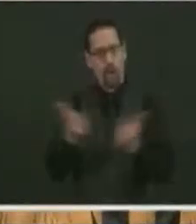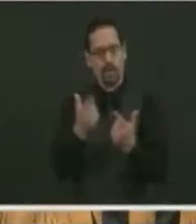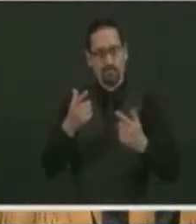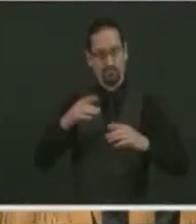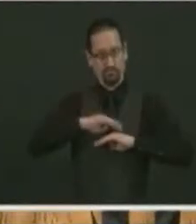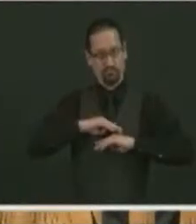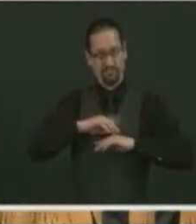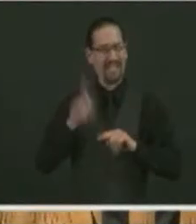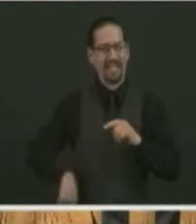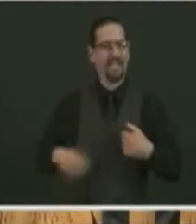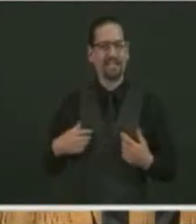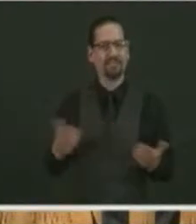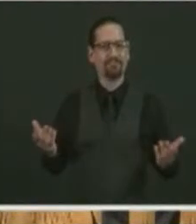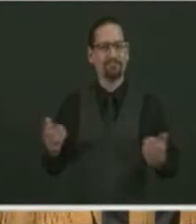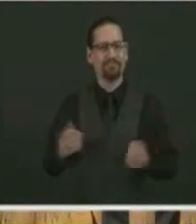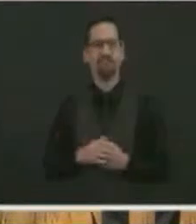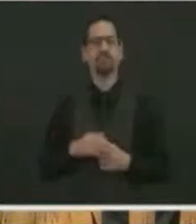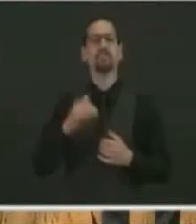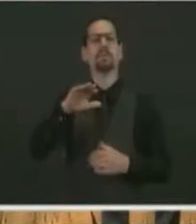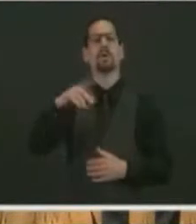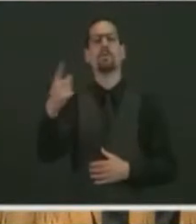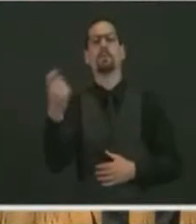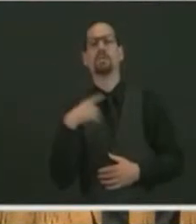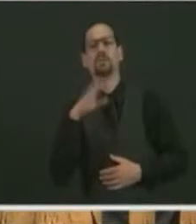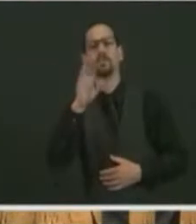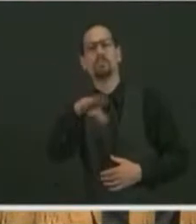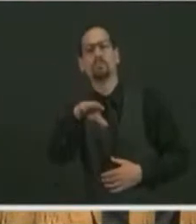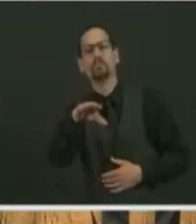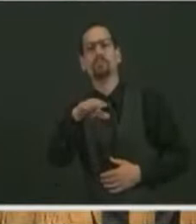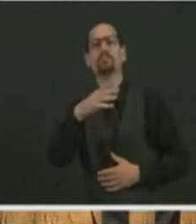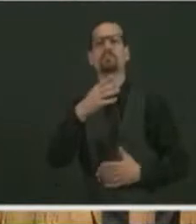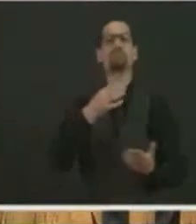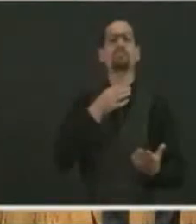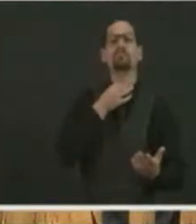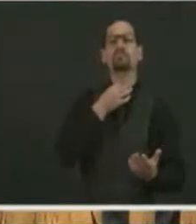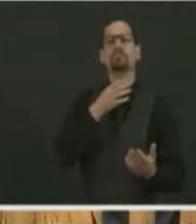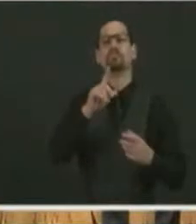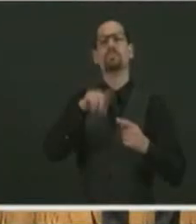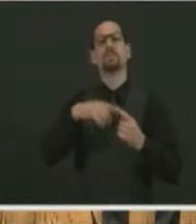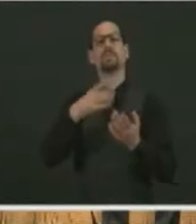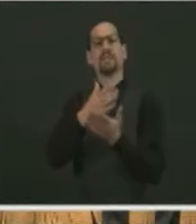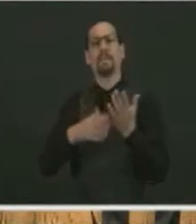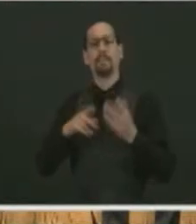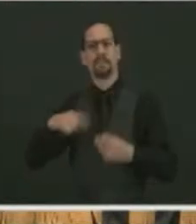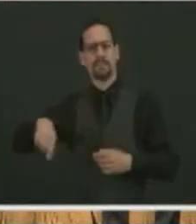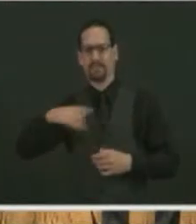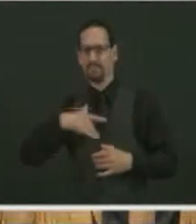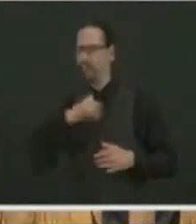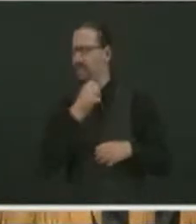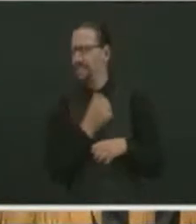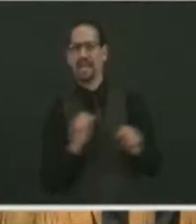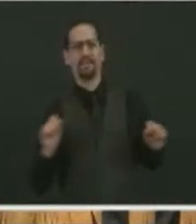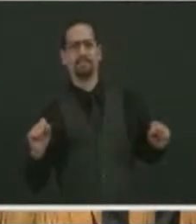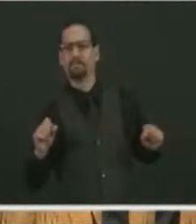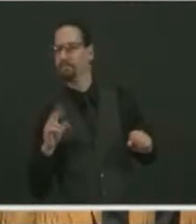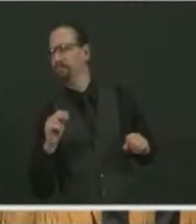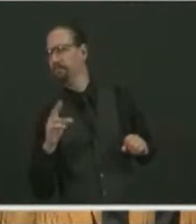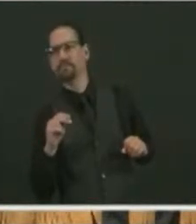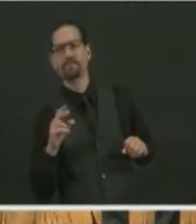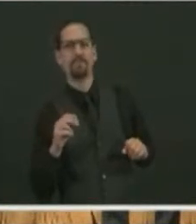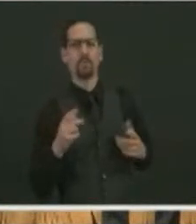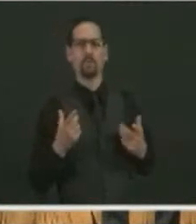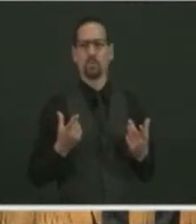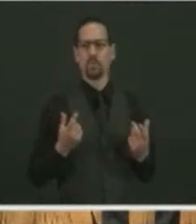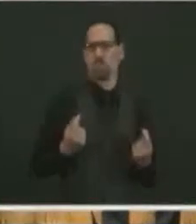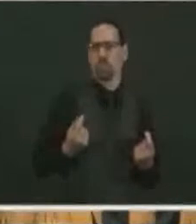and let's say some restaurants don't feel that it's safe to reopen yet, doesn't that put them at a disadvantage competitively? It's because they're